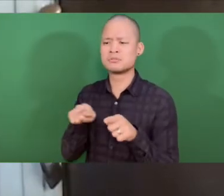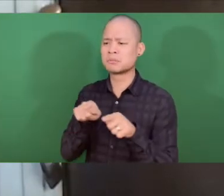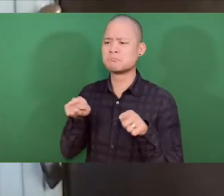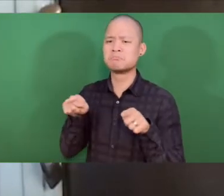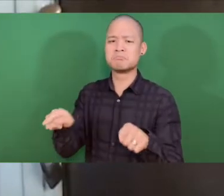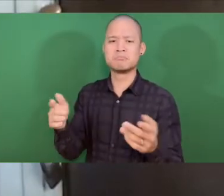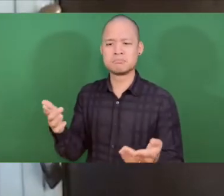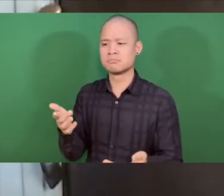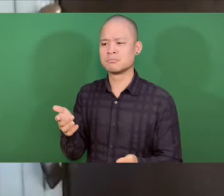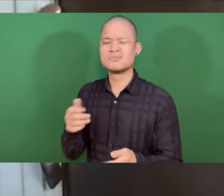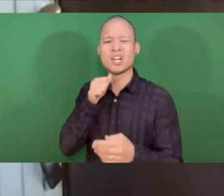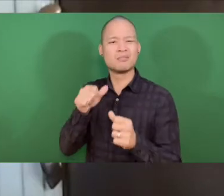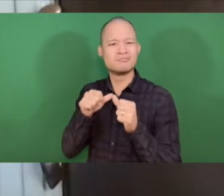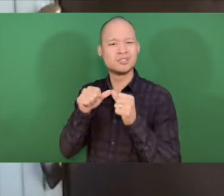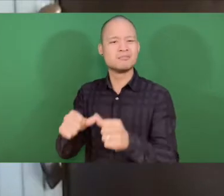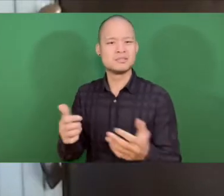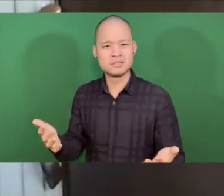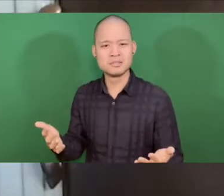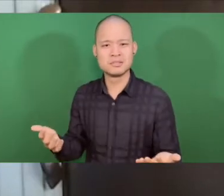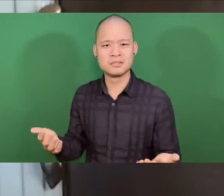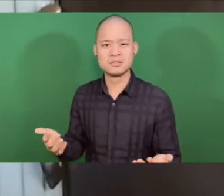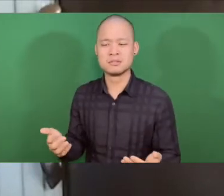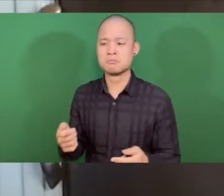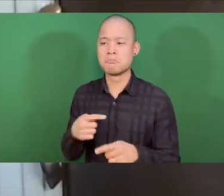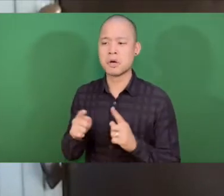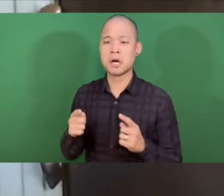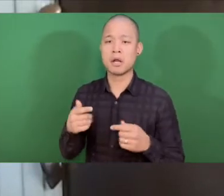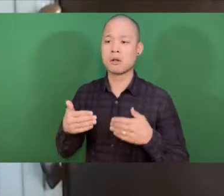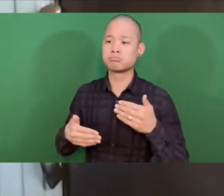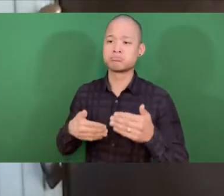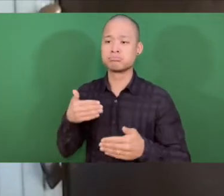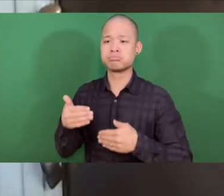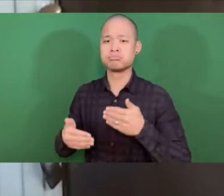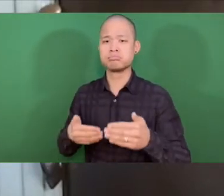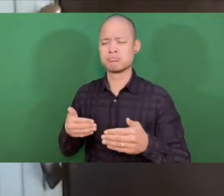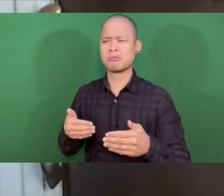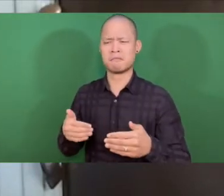situation, but it comes to feel permanent after a while,